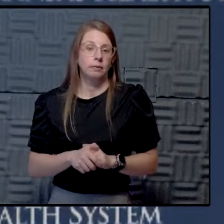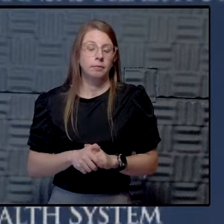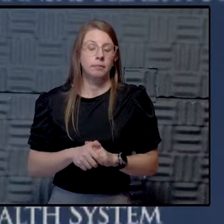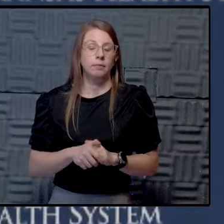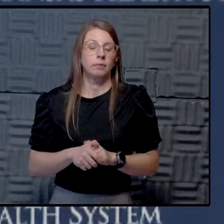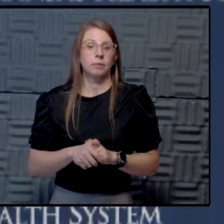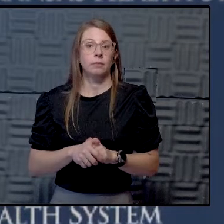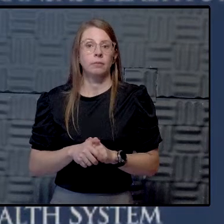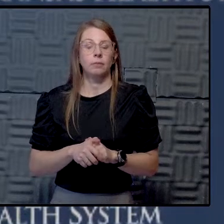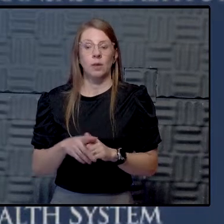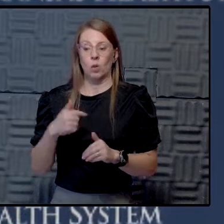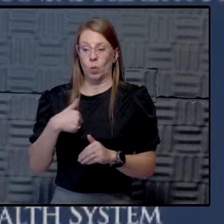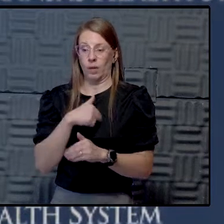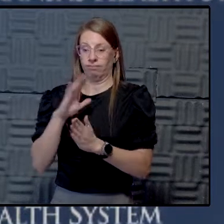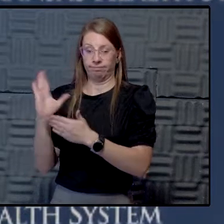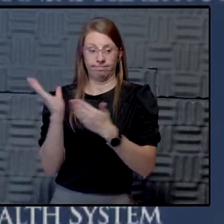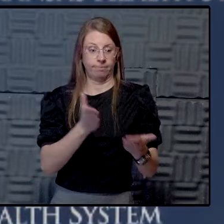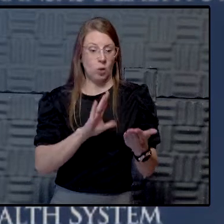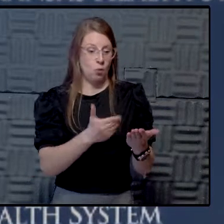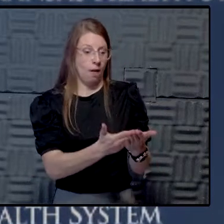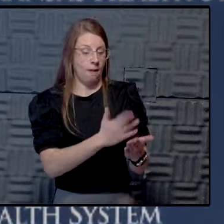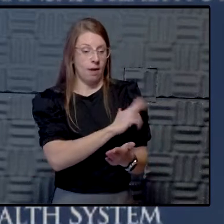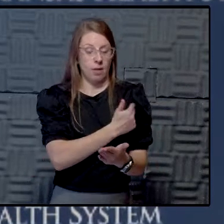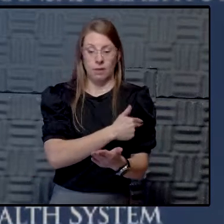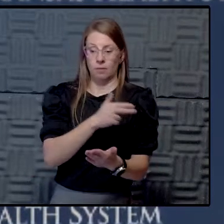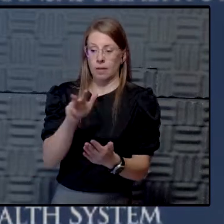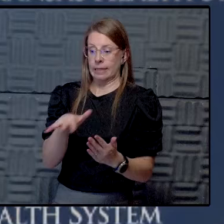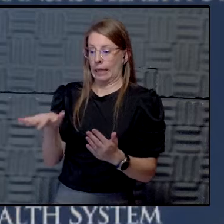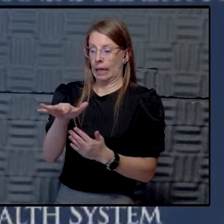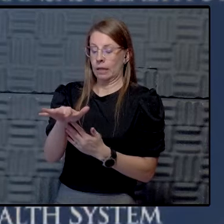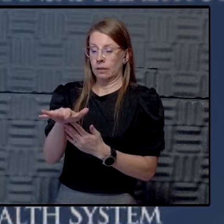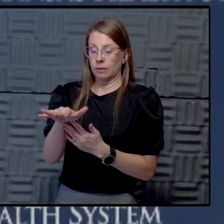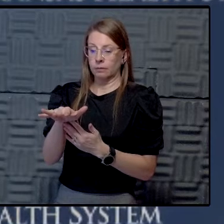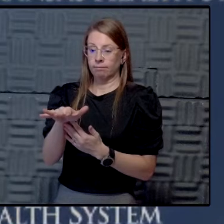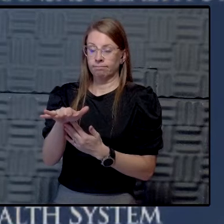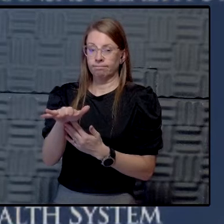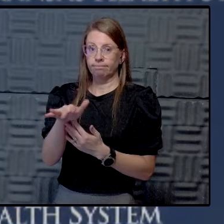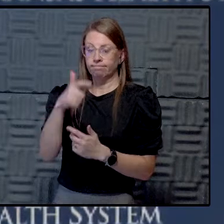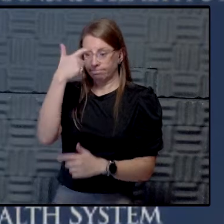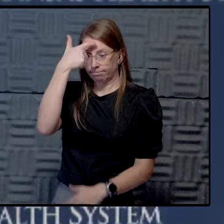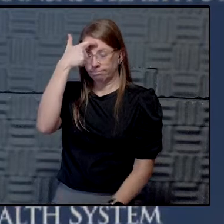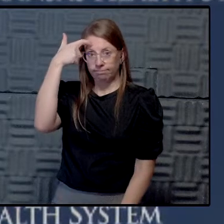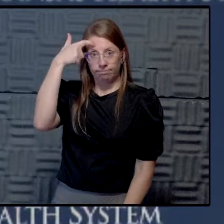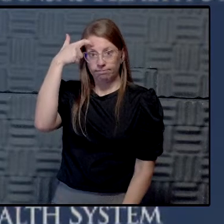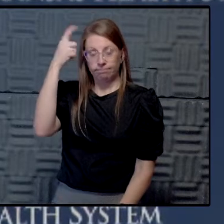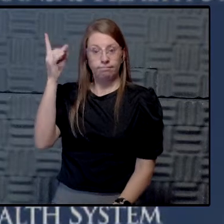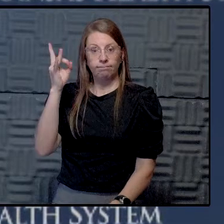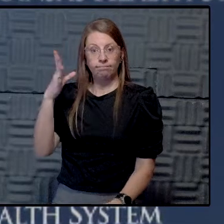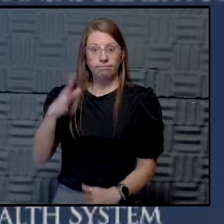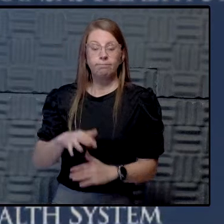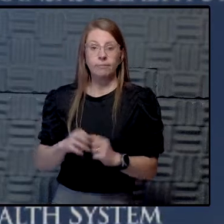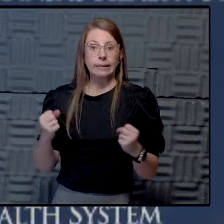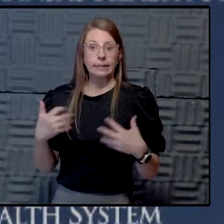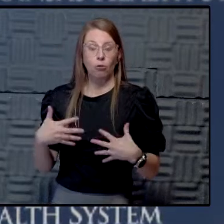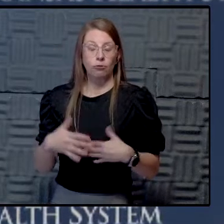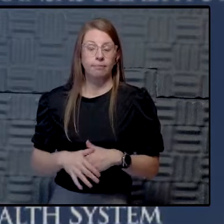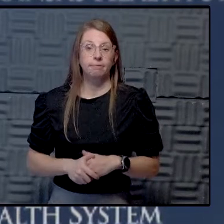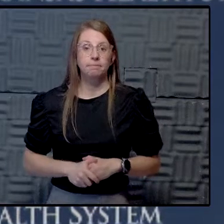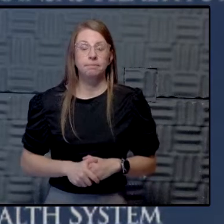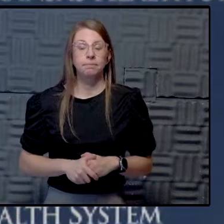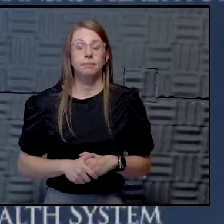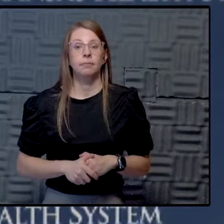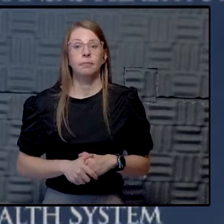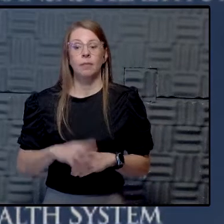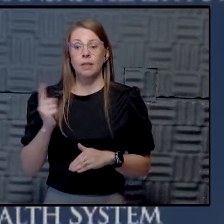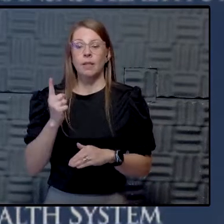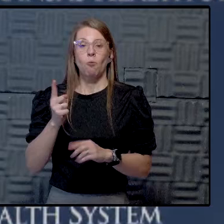we've delivered someone to the hospital, the scene is very, very dramatic and very scary. When